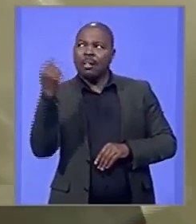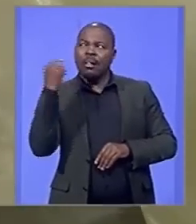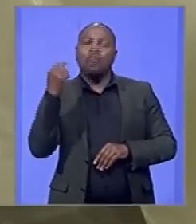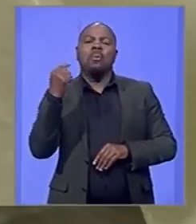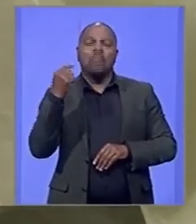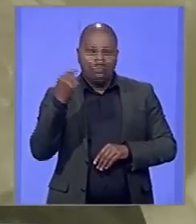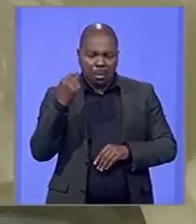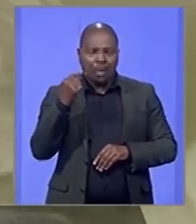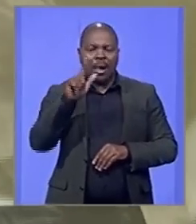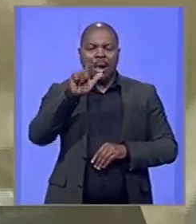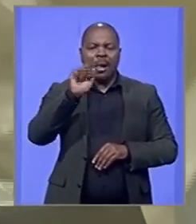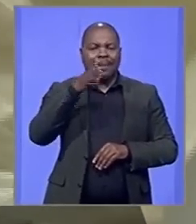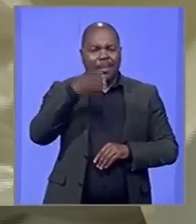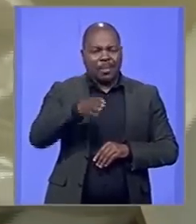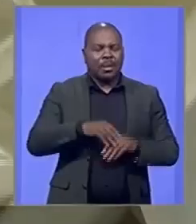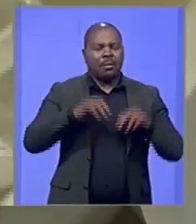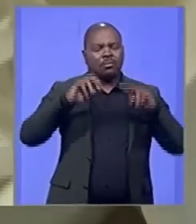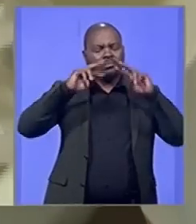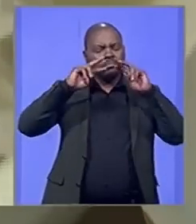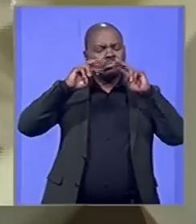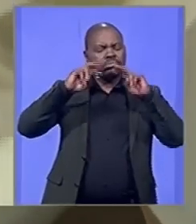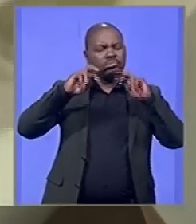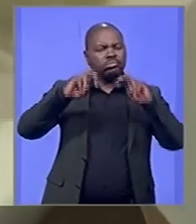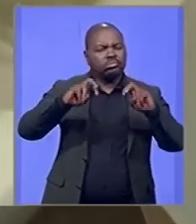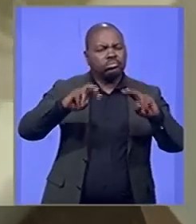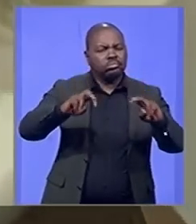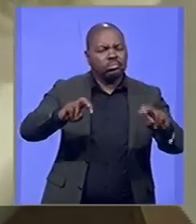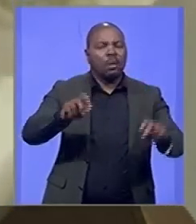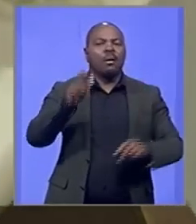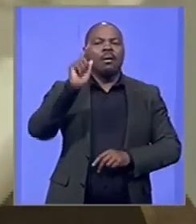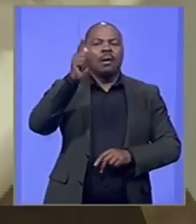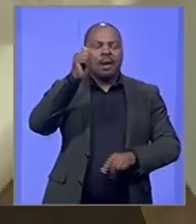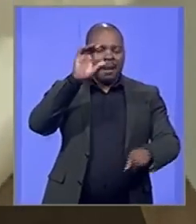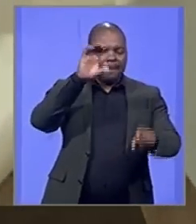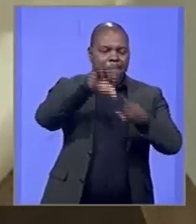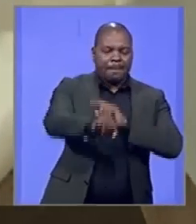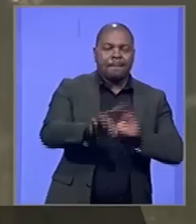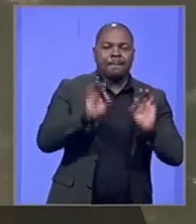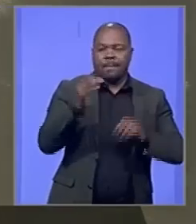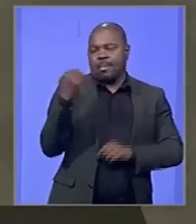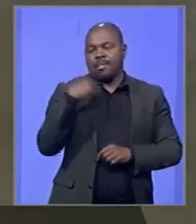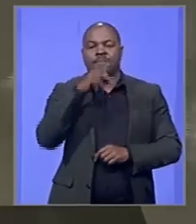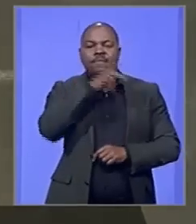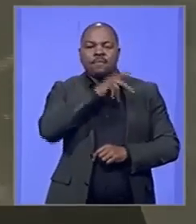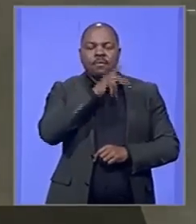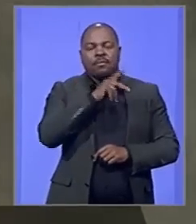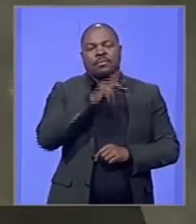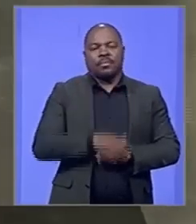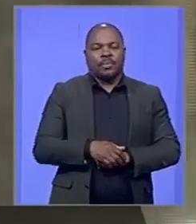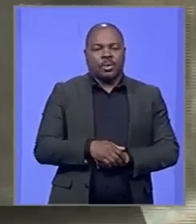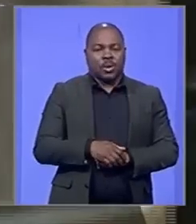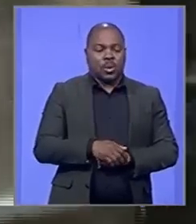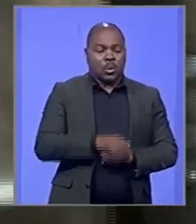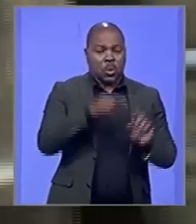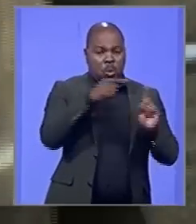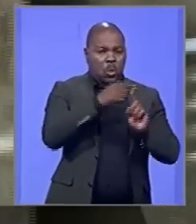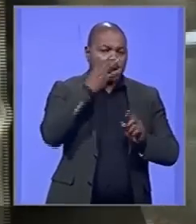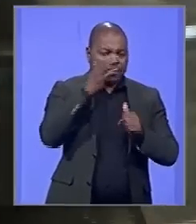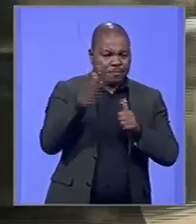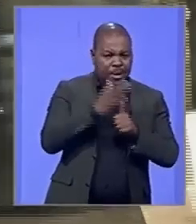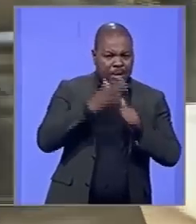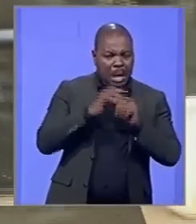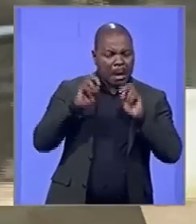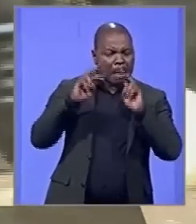fitileng. Dipatlisiso tse di tseneletseng tsa the Hawks di nnile le maungo ka la botlhano thapama. Lebeya a re dipatlisiso tsa ntlha di supile